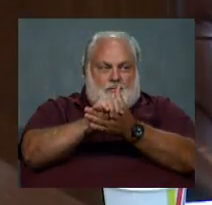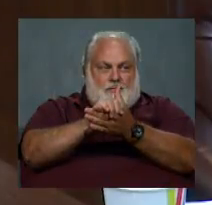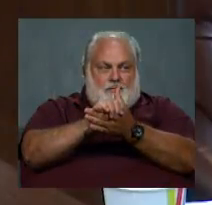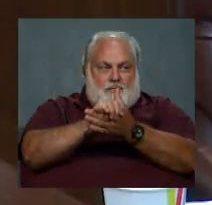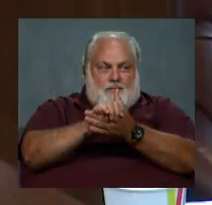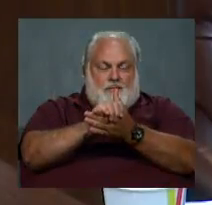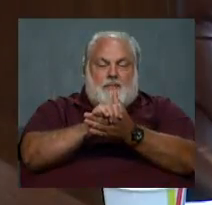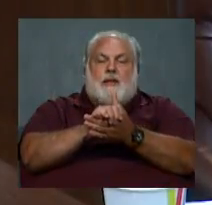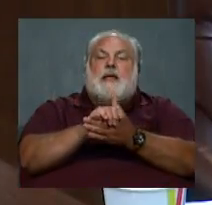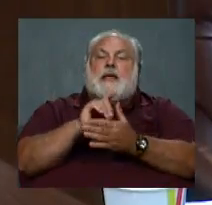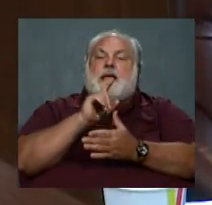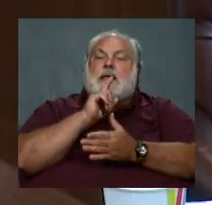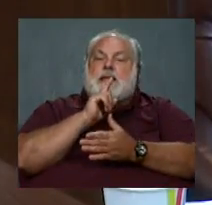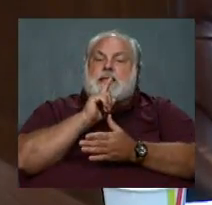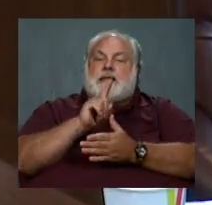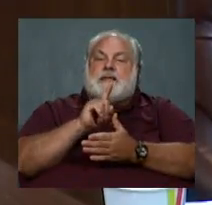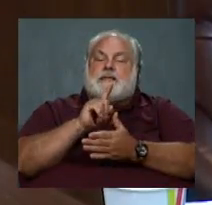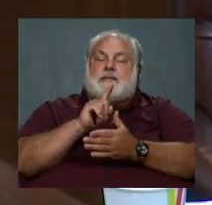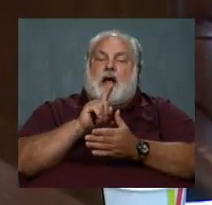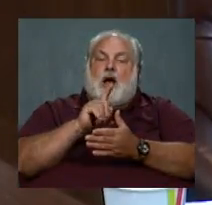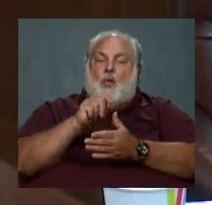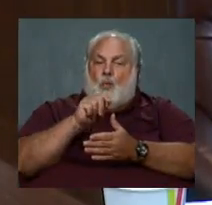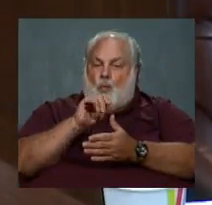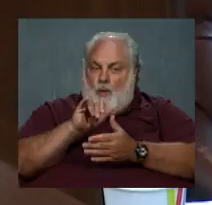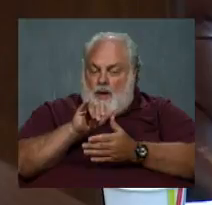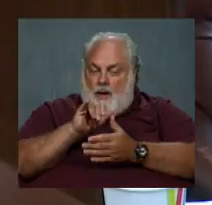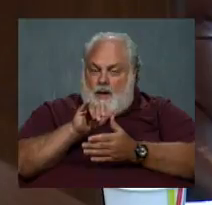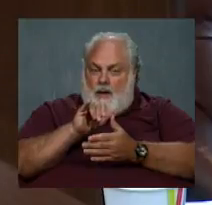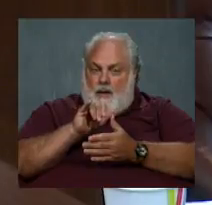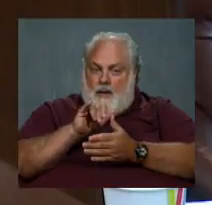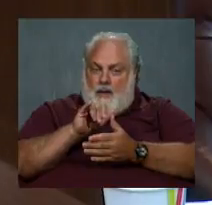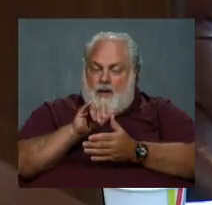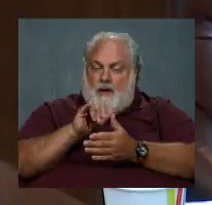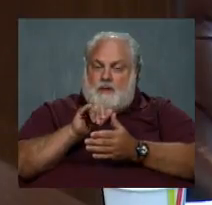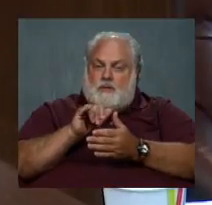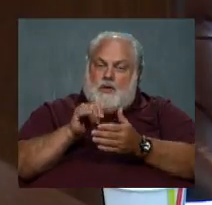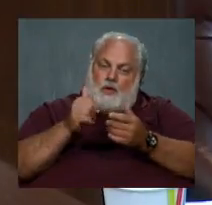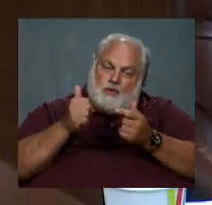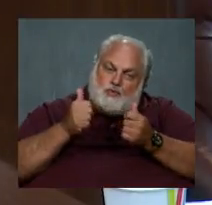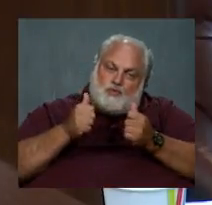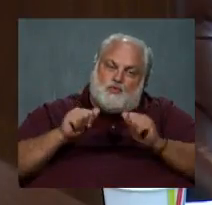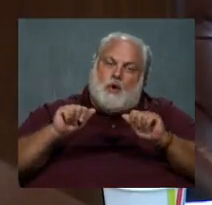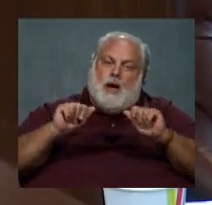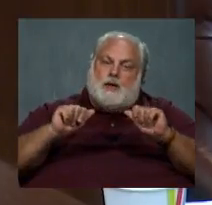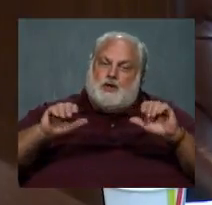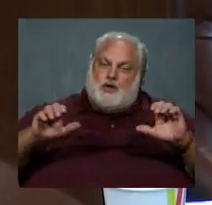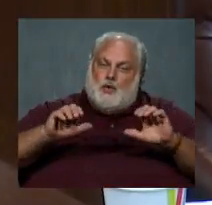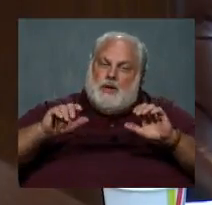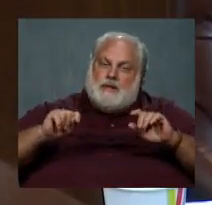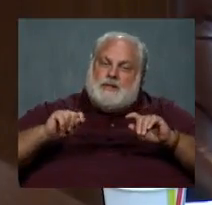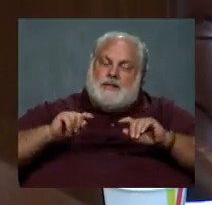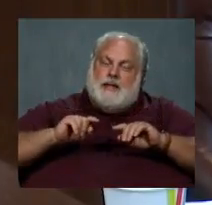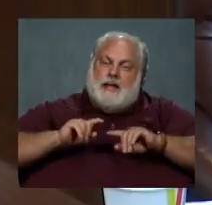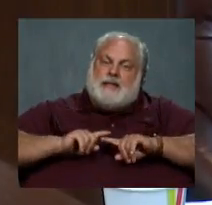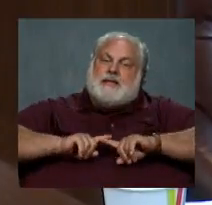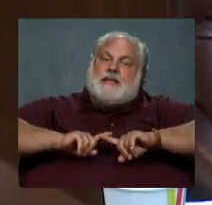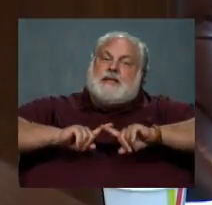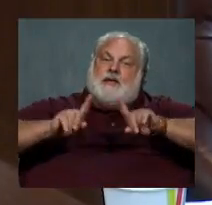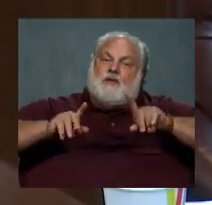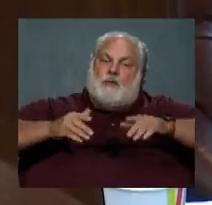is a way to try and do something different than no one else has done before that I know